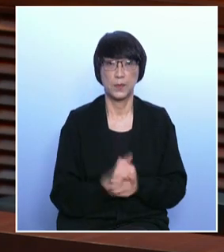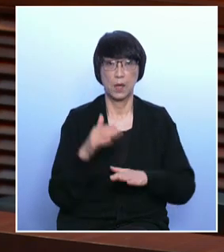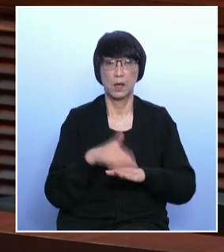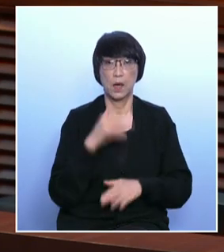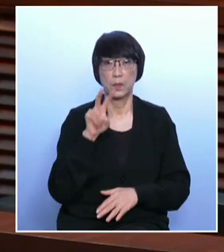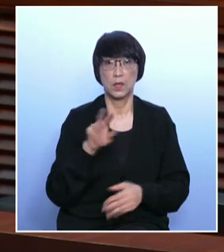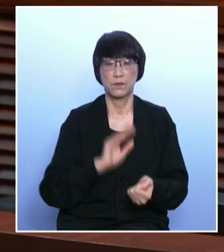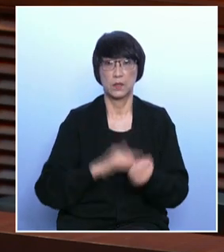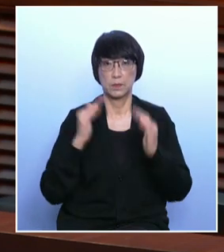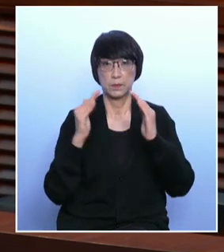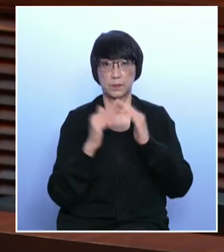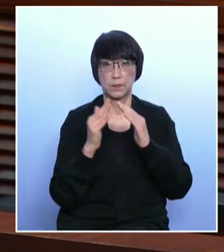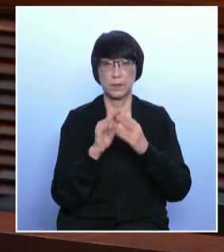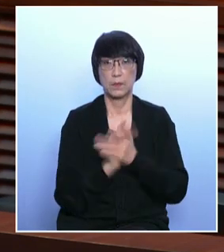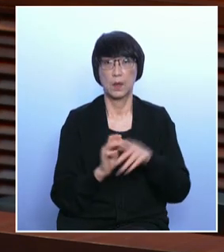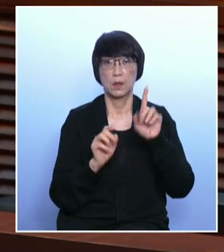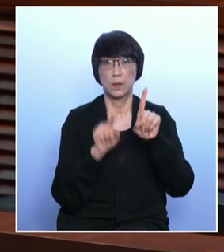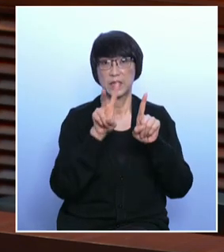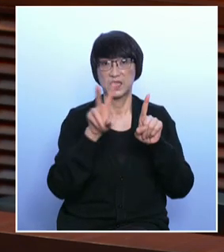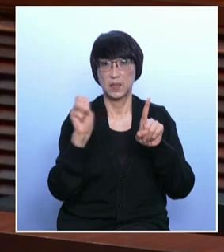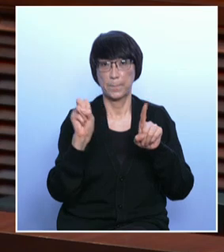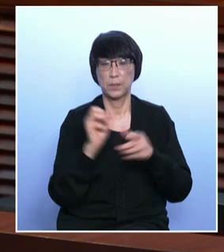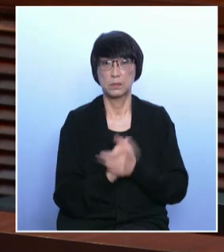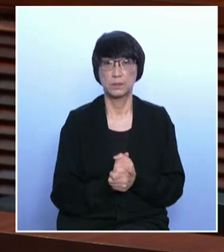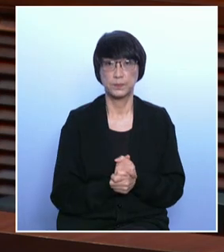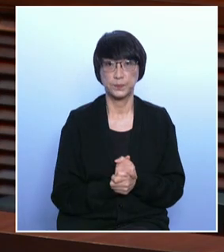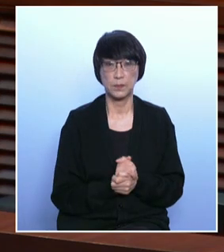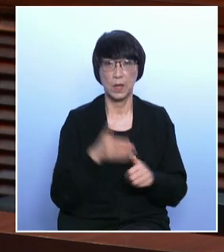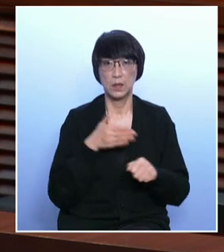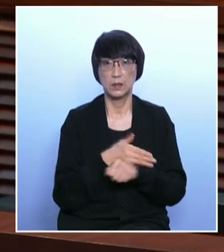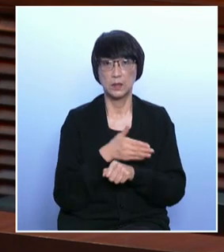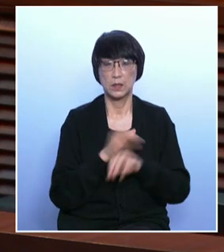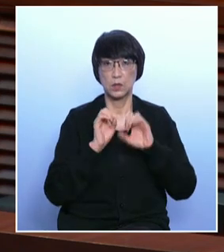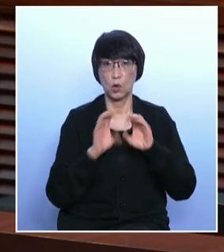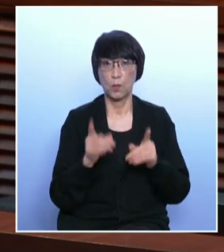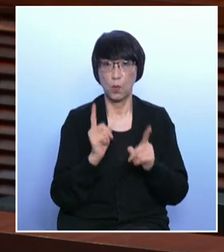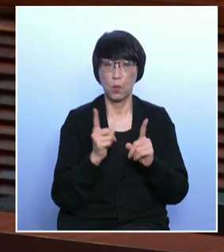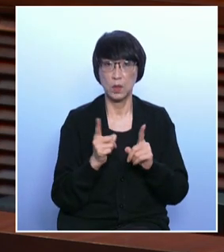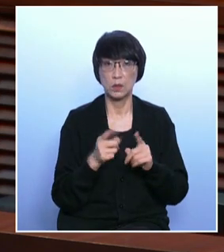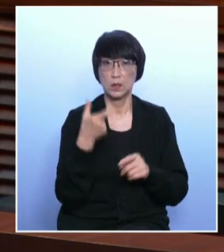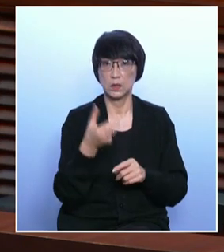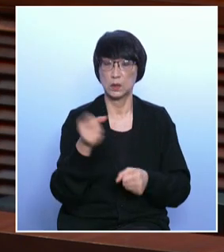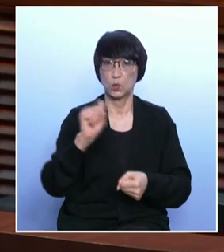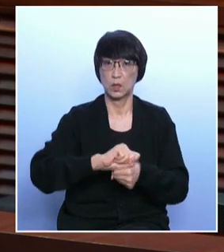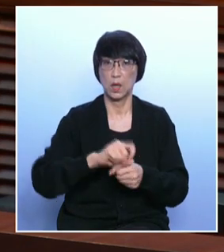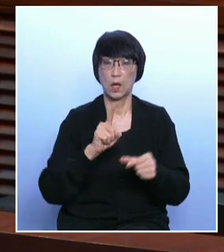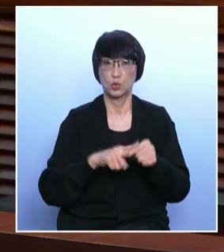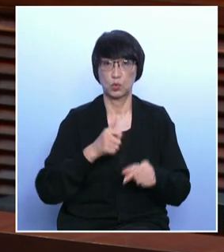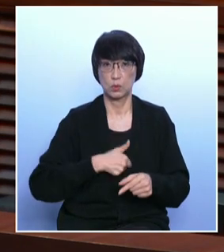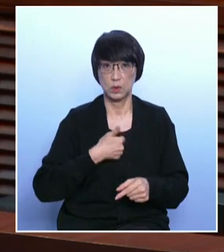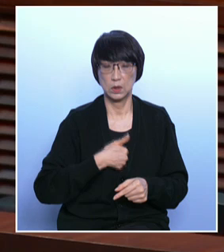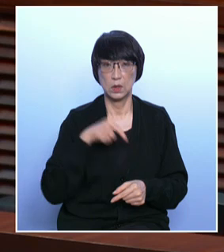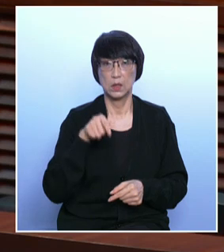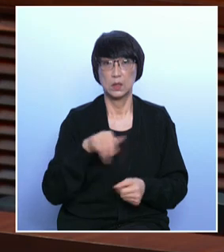There will be announcements in relation to changes in price levels of CM services. At present,